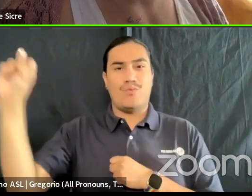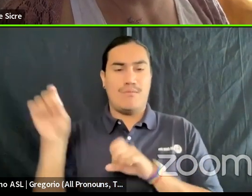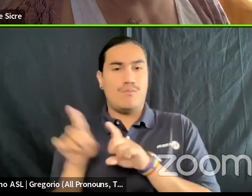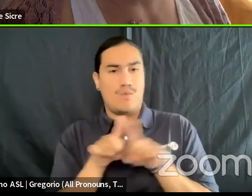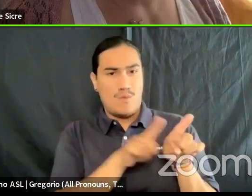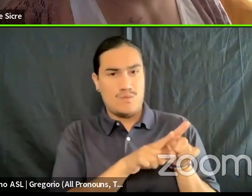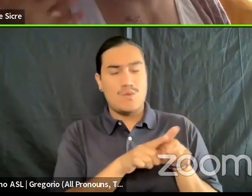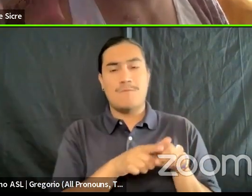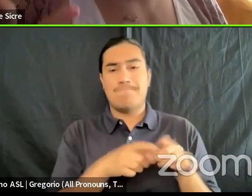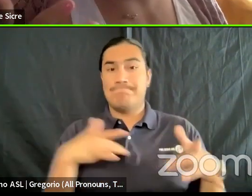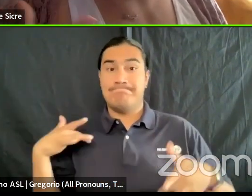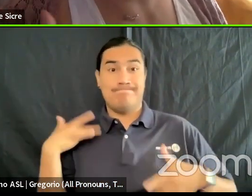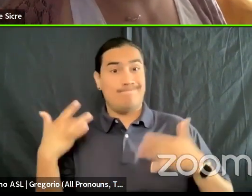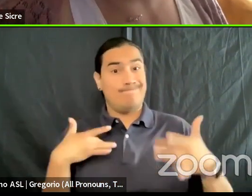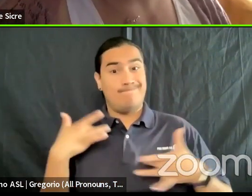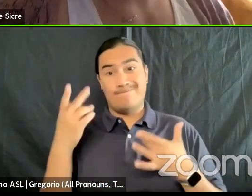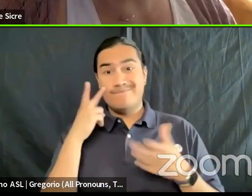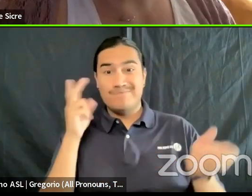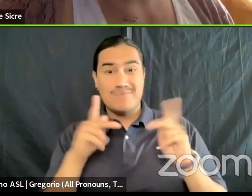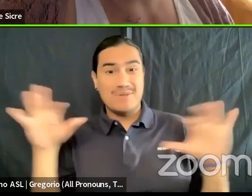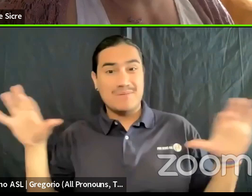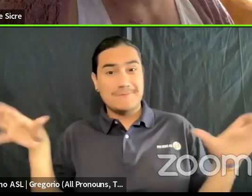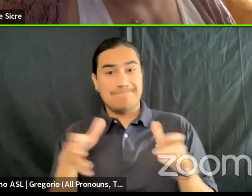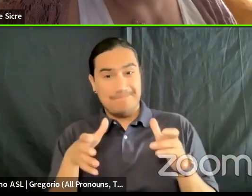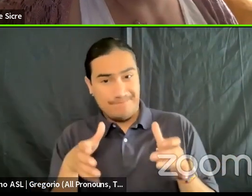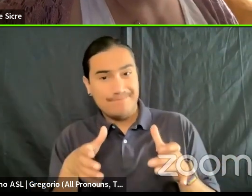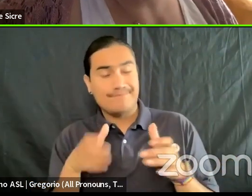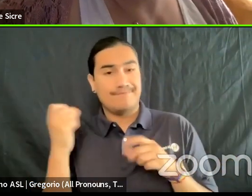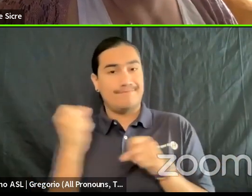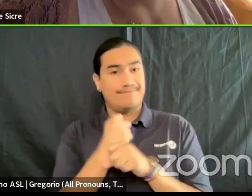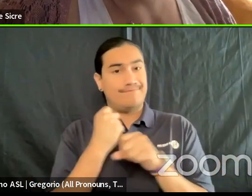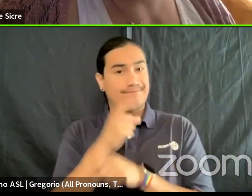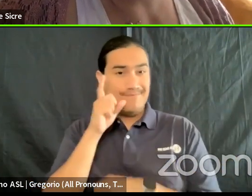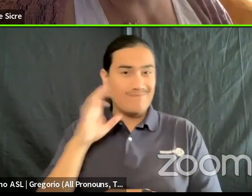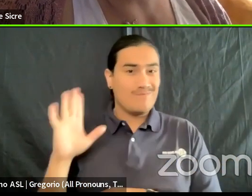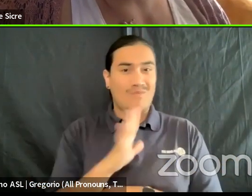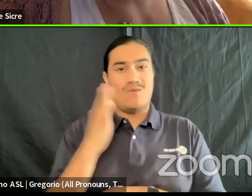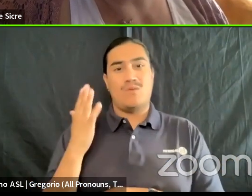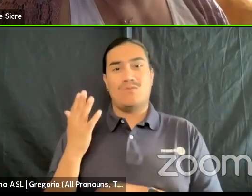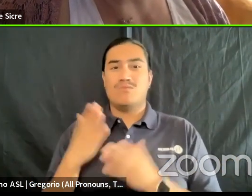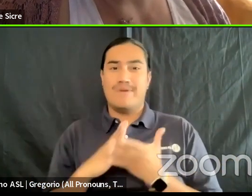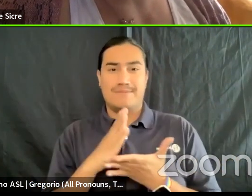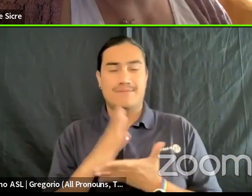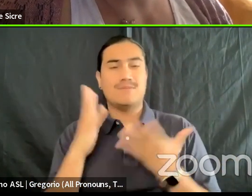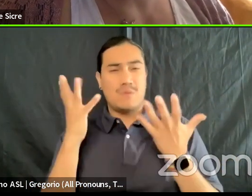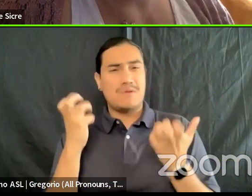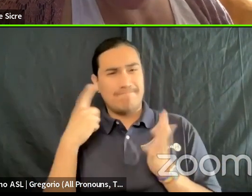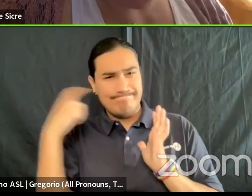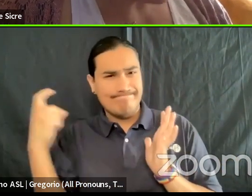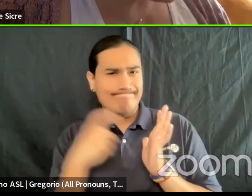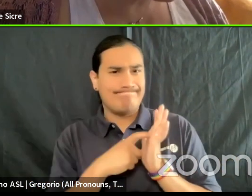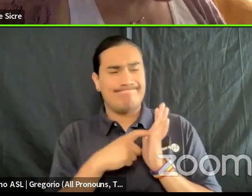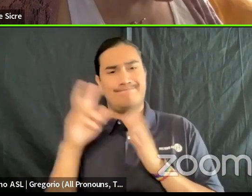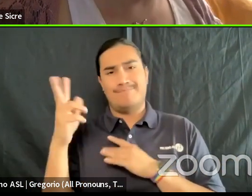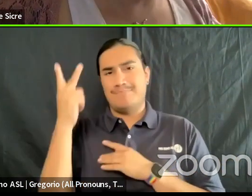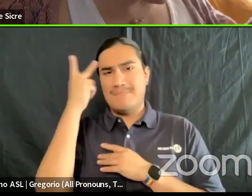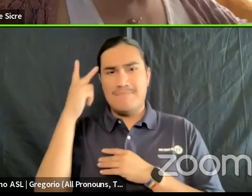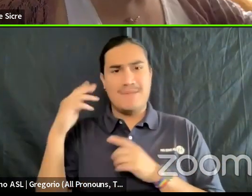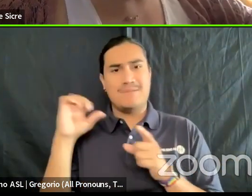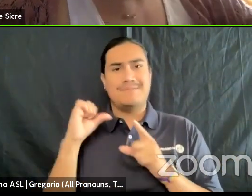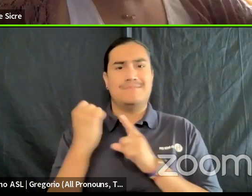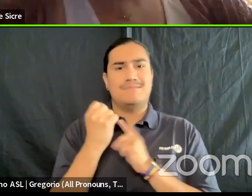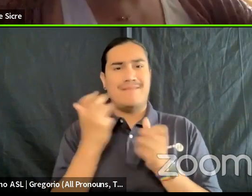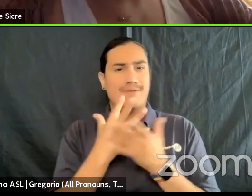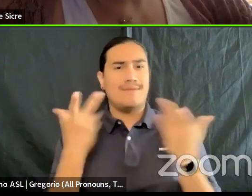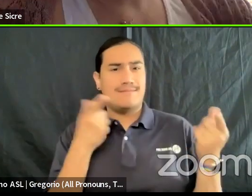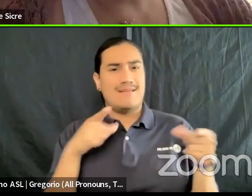come together and fight for everyone's rights. So I just wanted to acknowledge the political climate and everything that's going on right now. And I'm